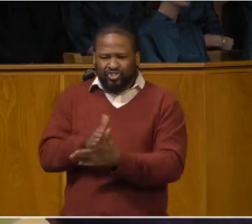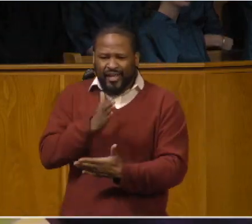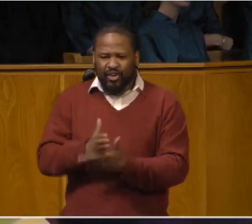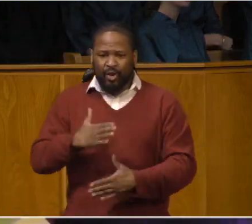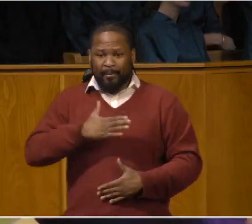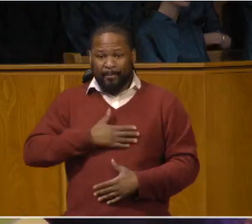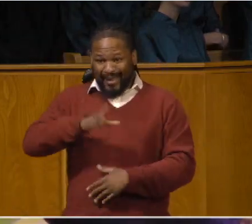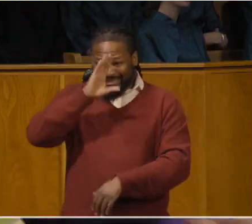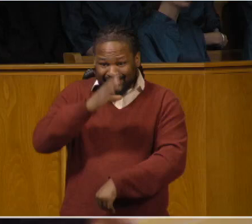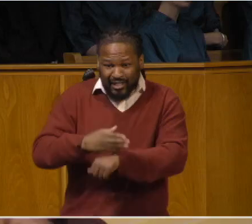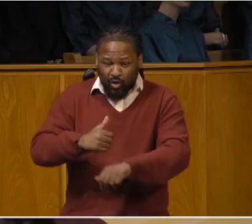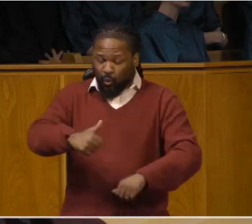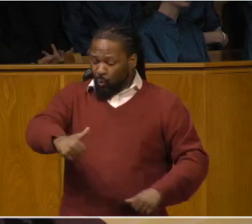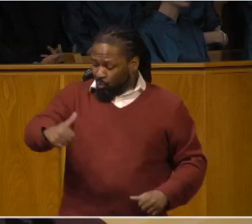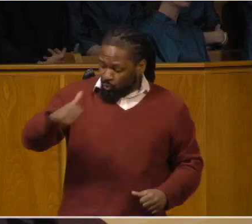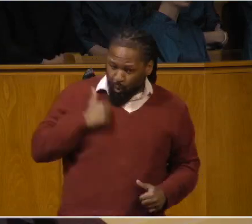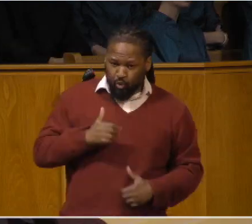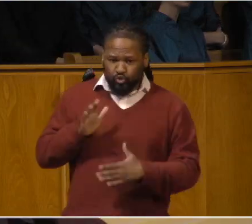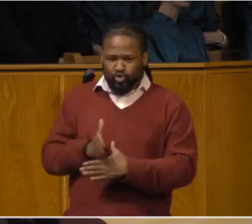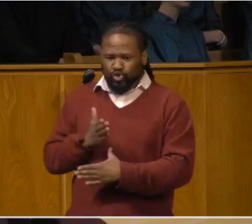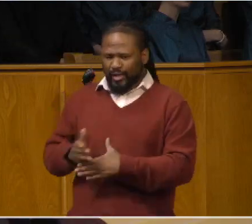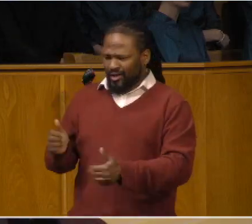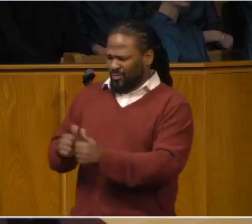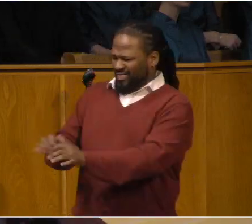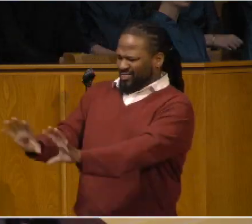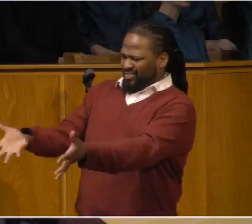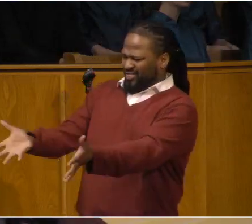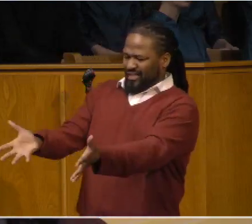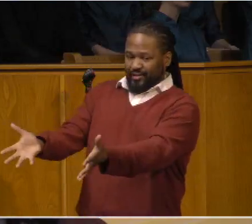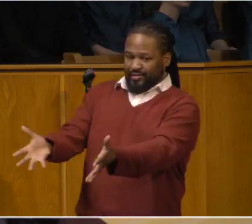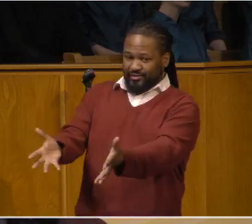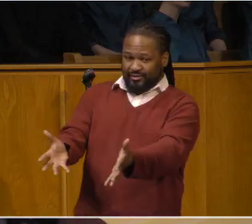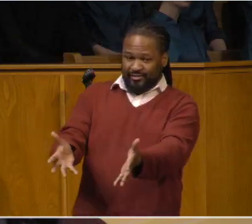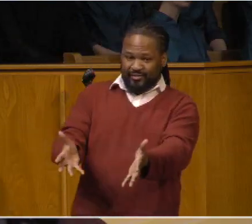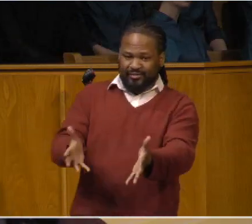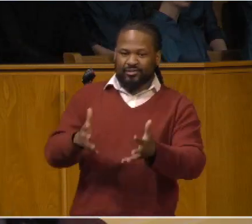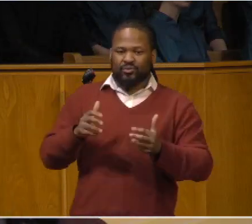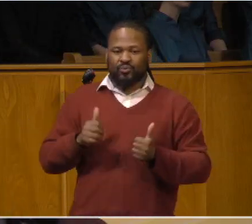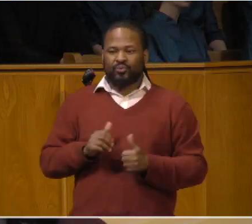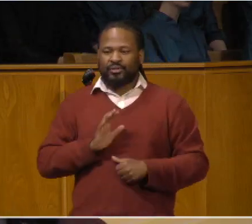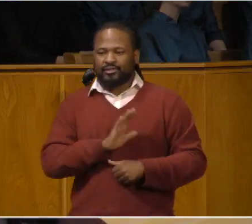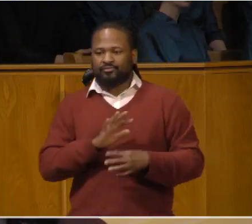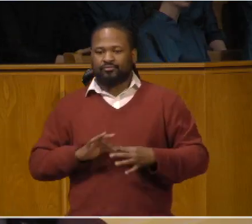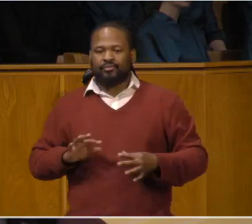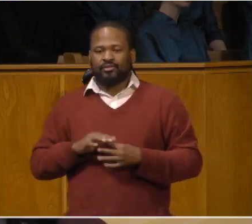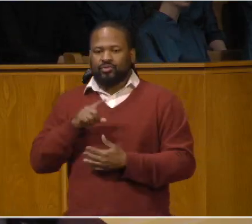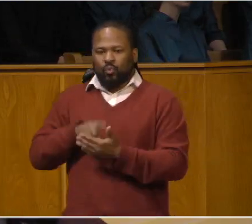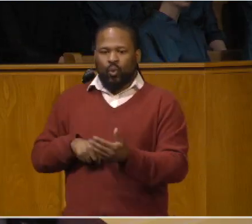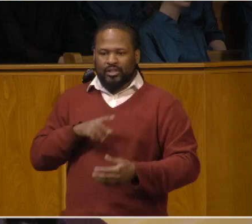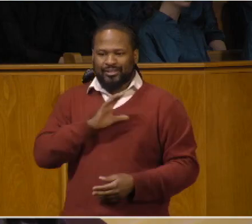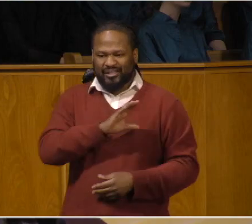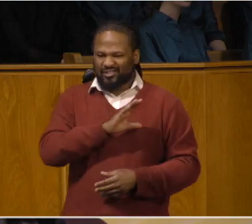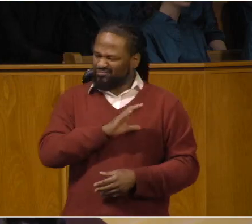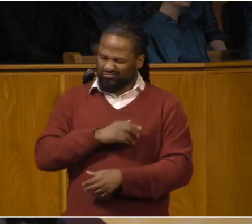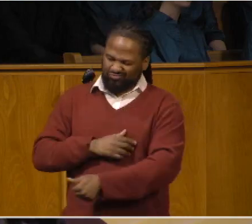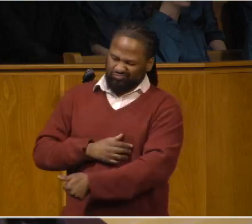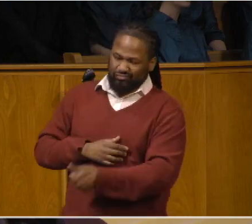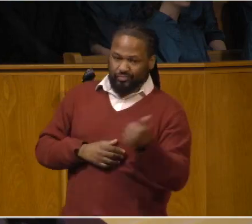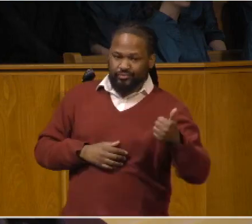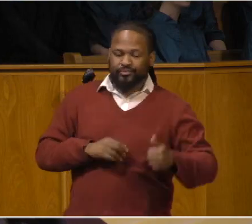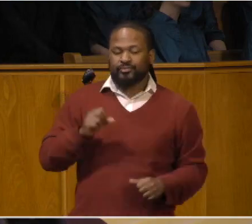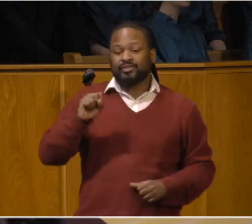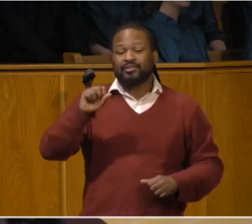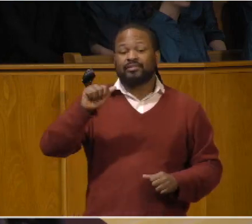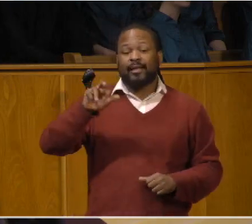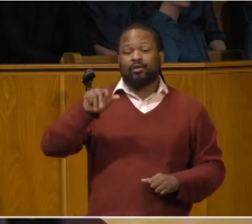son will not share with this. His pedigree says what his pedigree says is rightfully his. Sarah